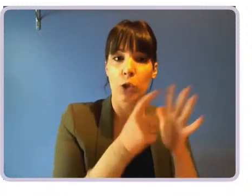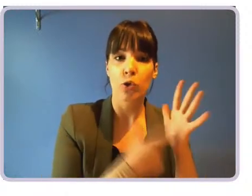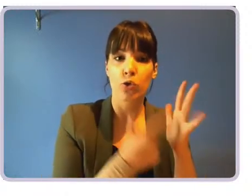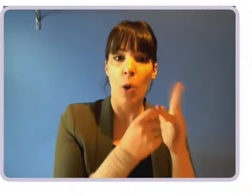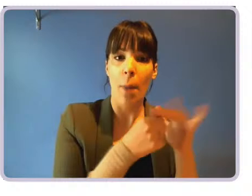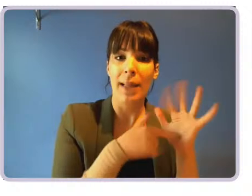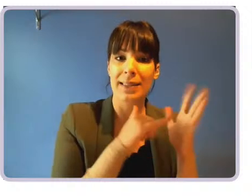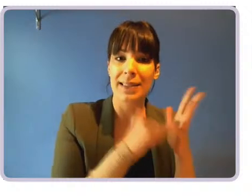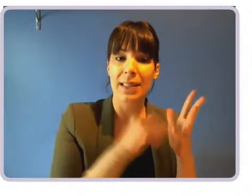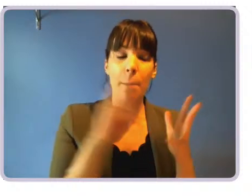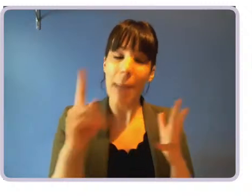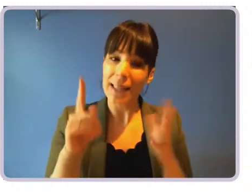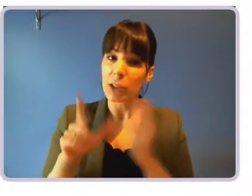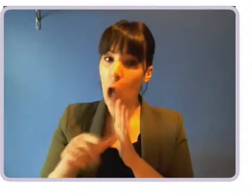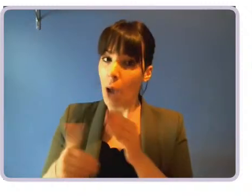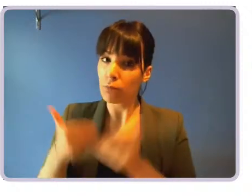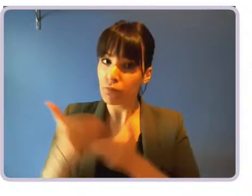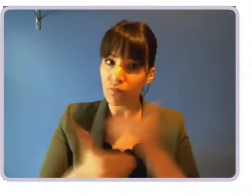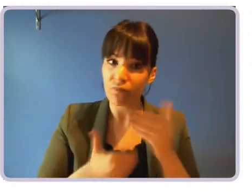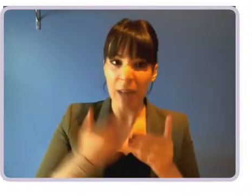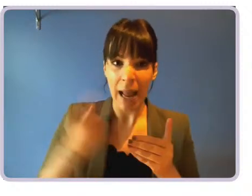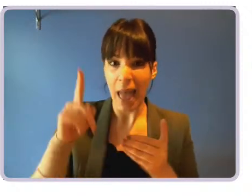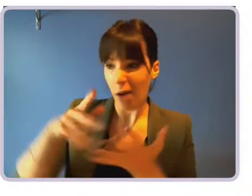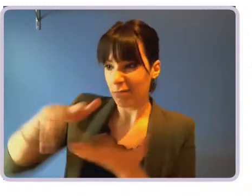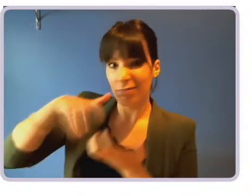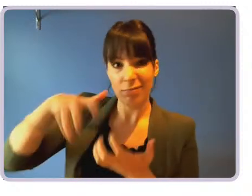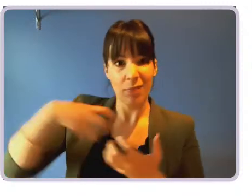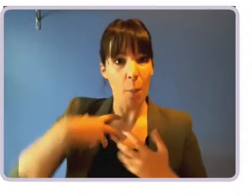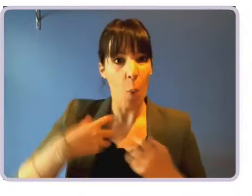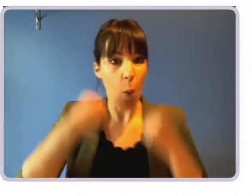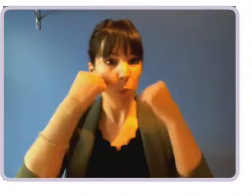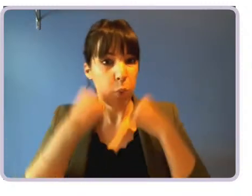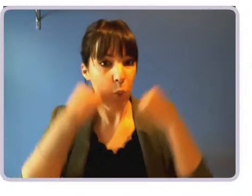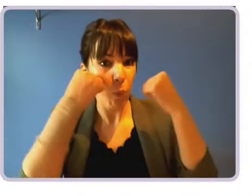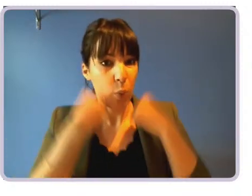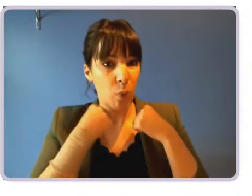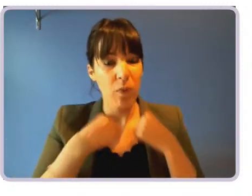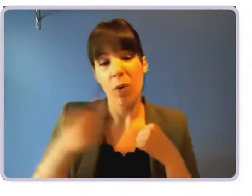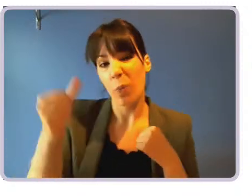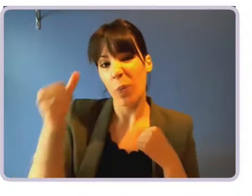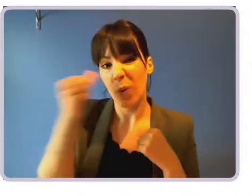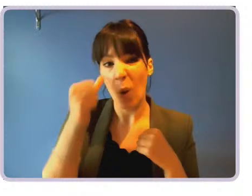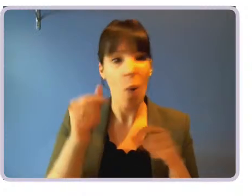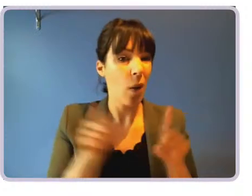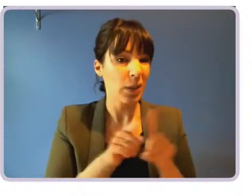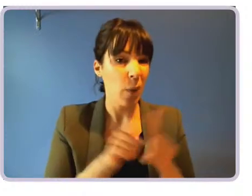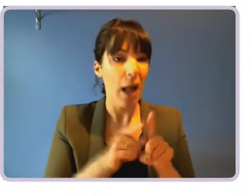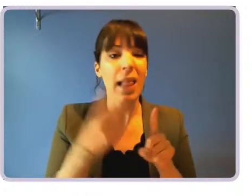has been more evidence to suggest there also is aerosol transmission.